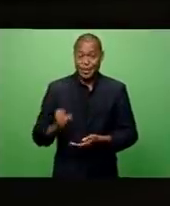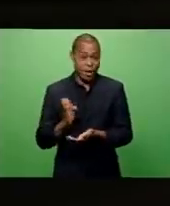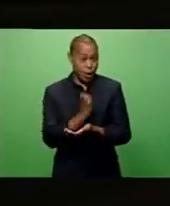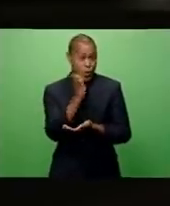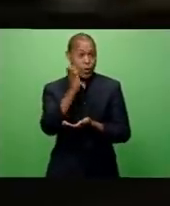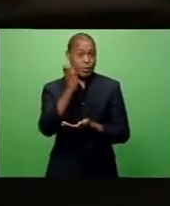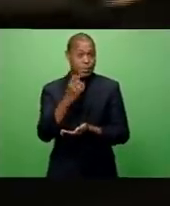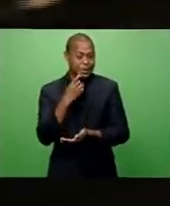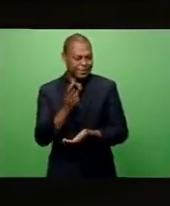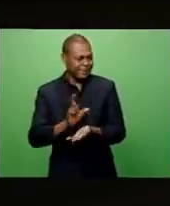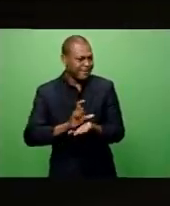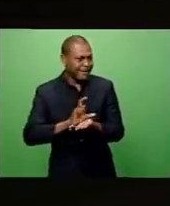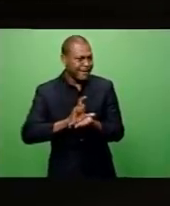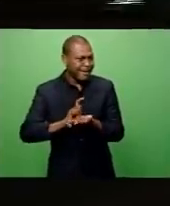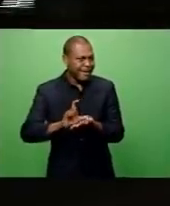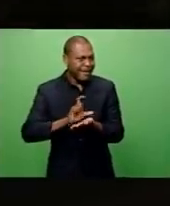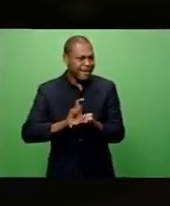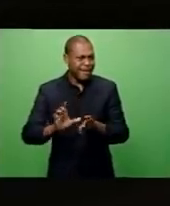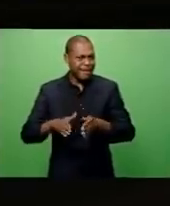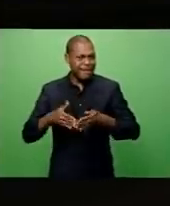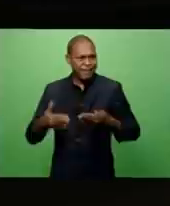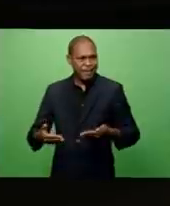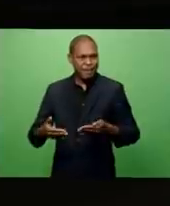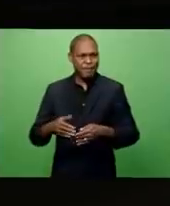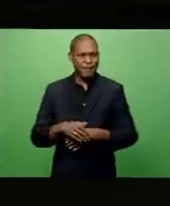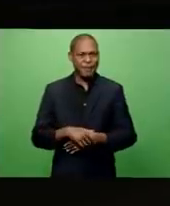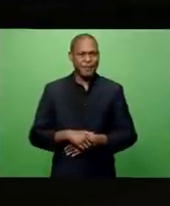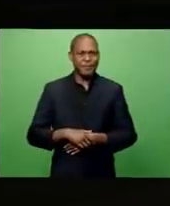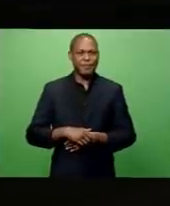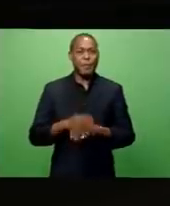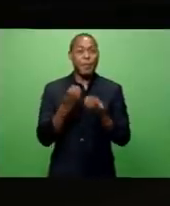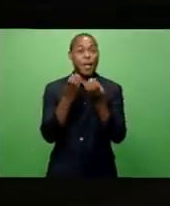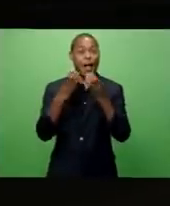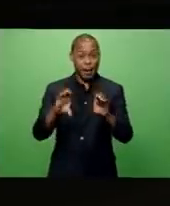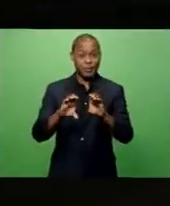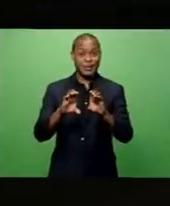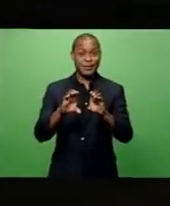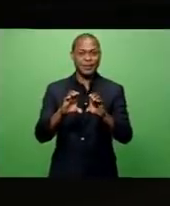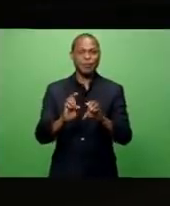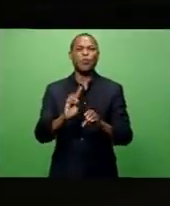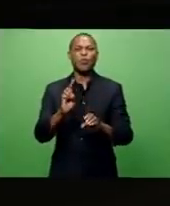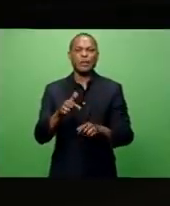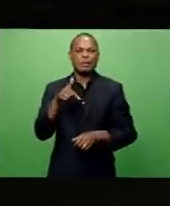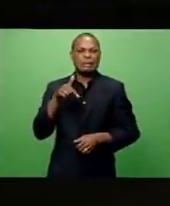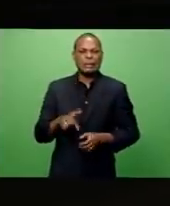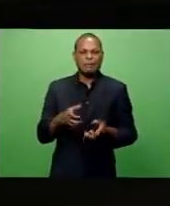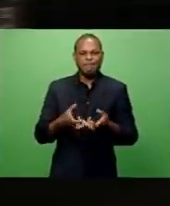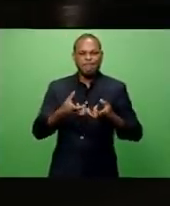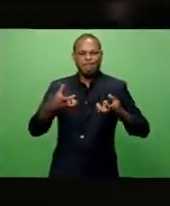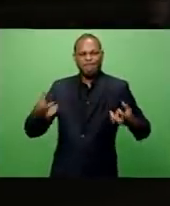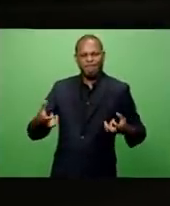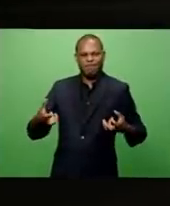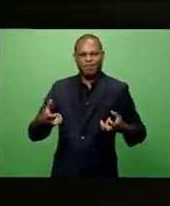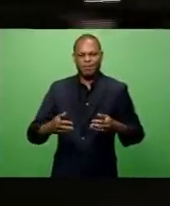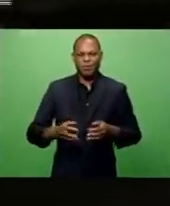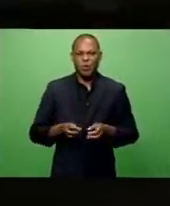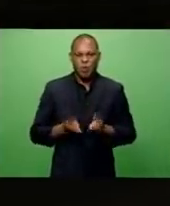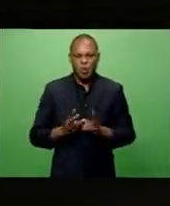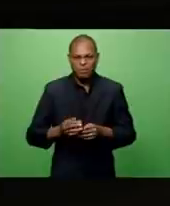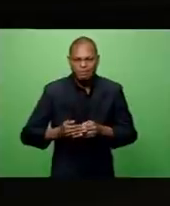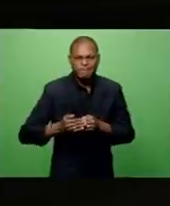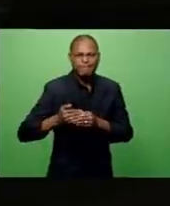also clarified that the Council is deeply divided in the way moving forward. Sayed